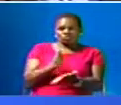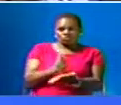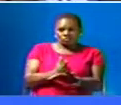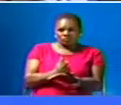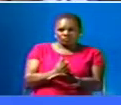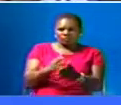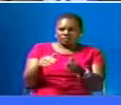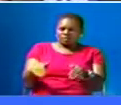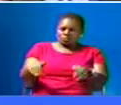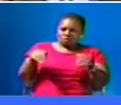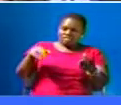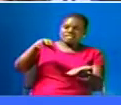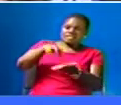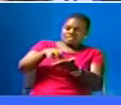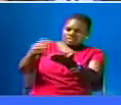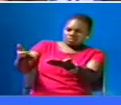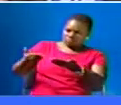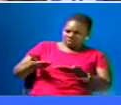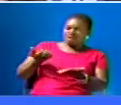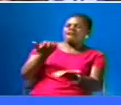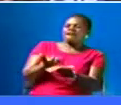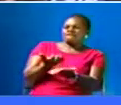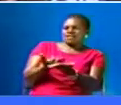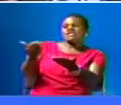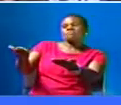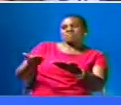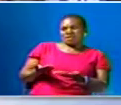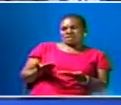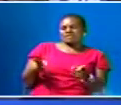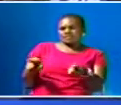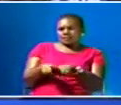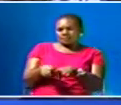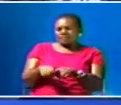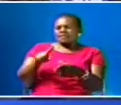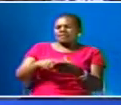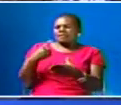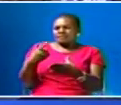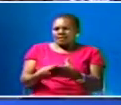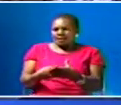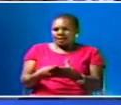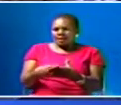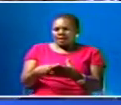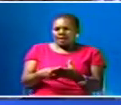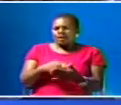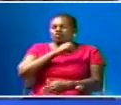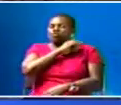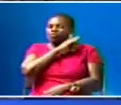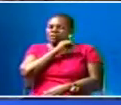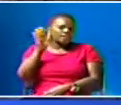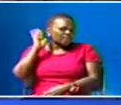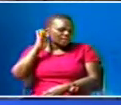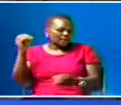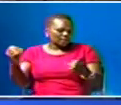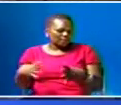is waits for those cases to be brought, evidence to be presented, and the allegation, if I got it well, is that